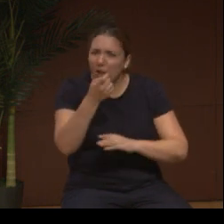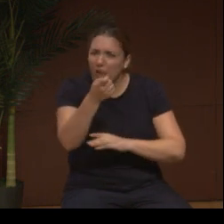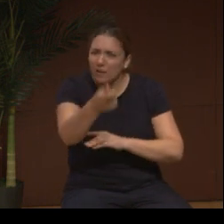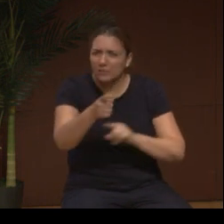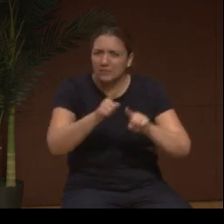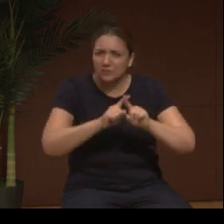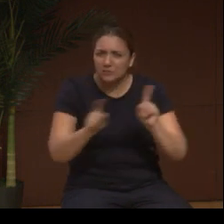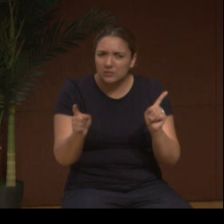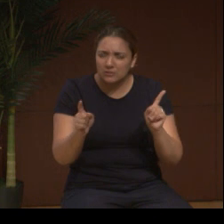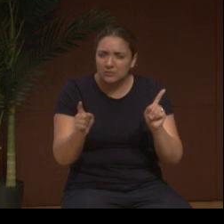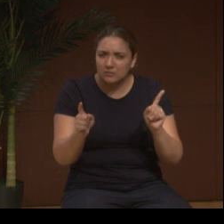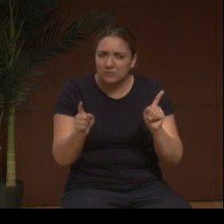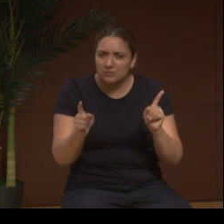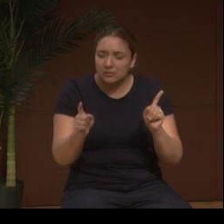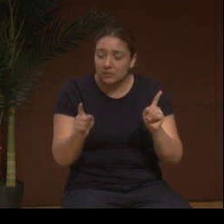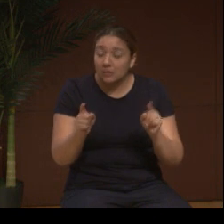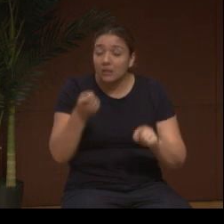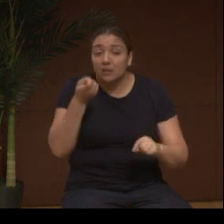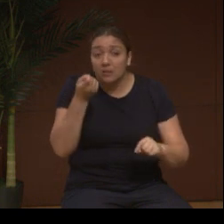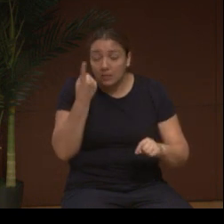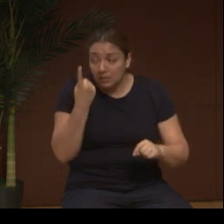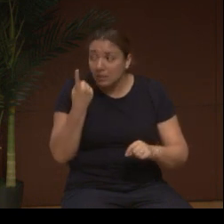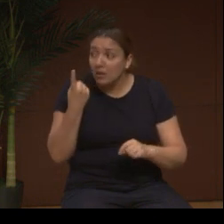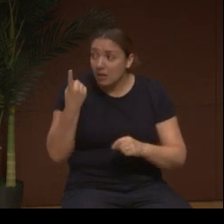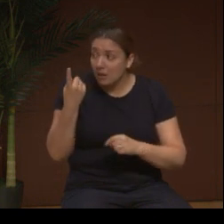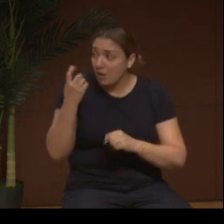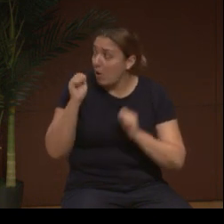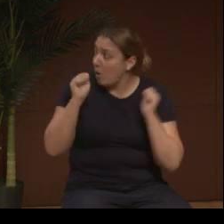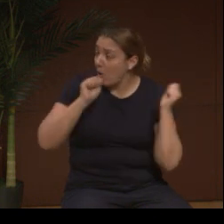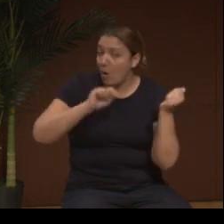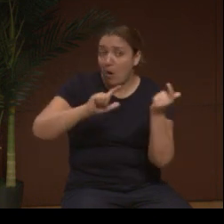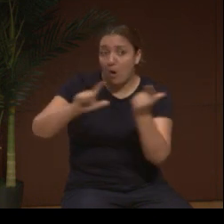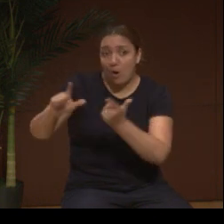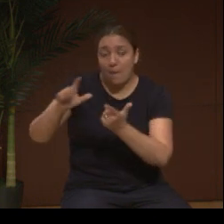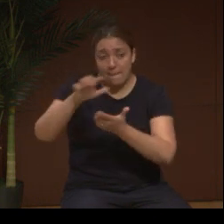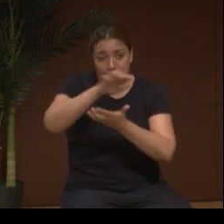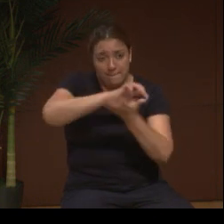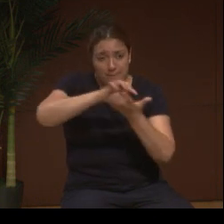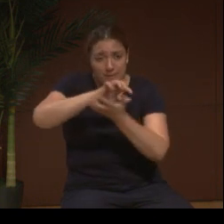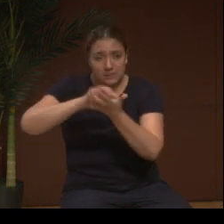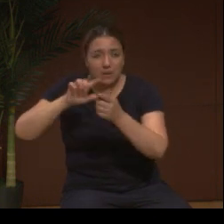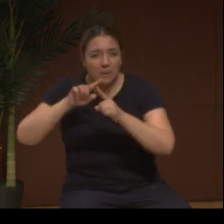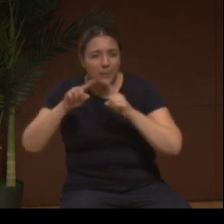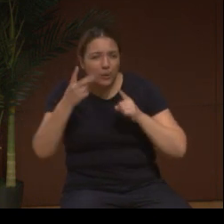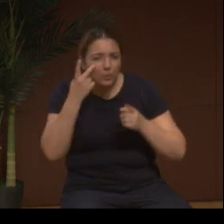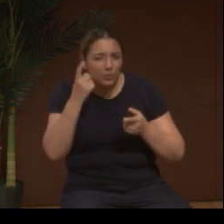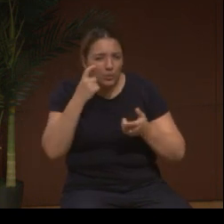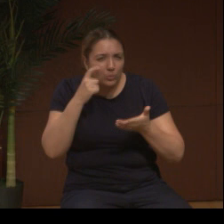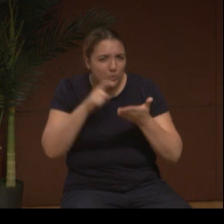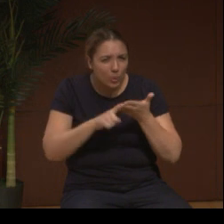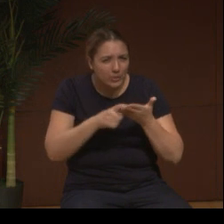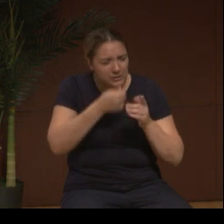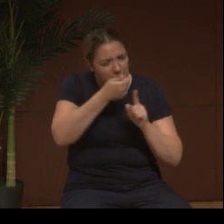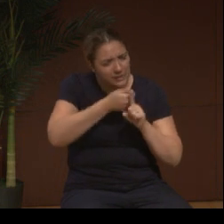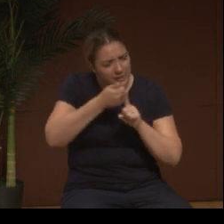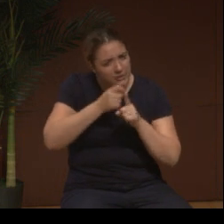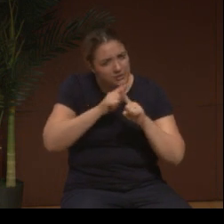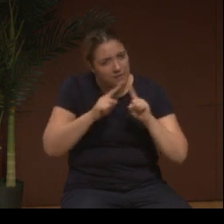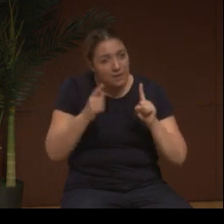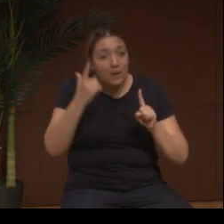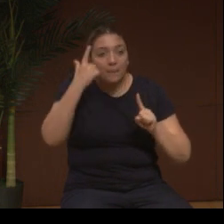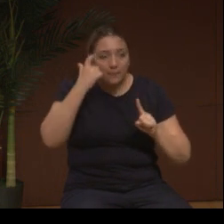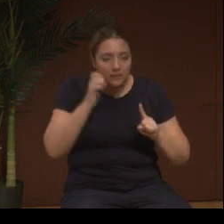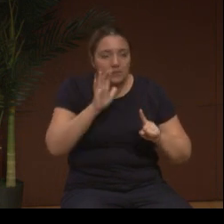Okay? While they all have a mixture, okay, you see that the patterns are different. And this is really as a result of different